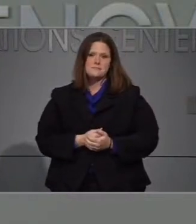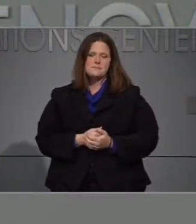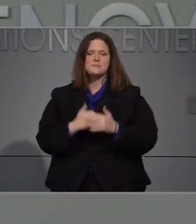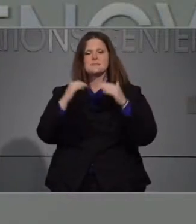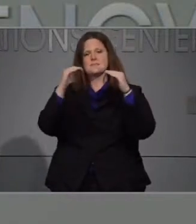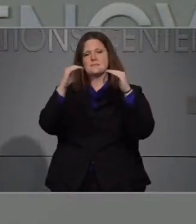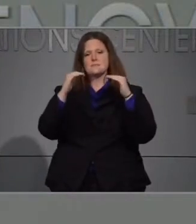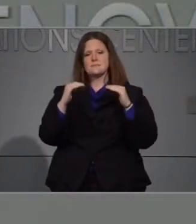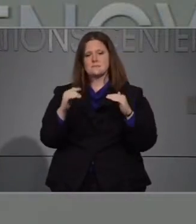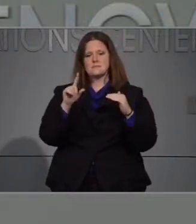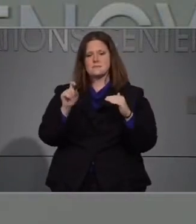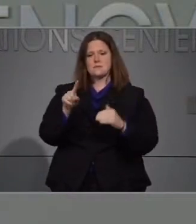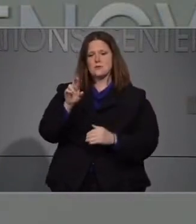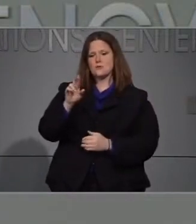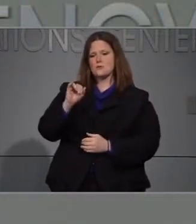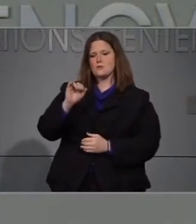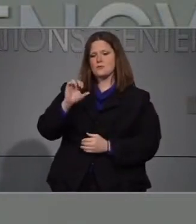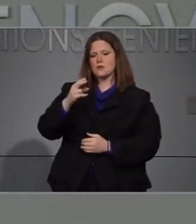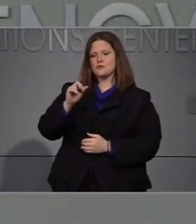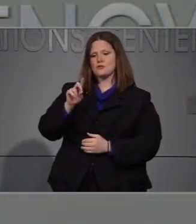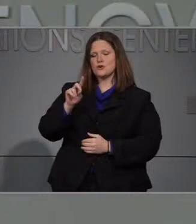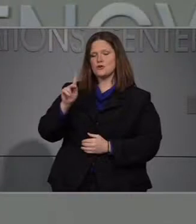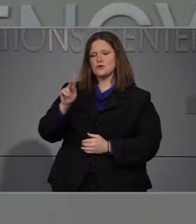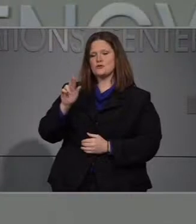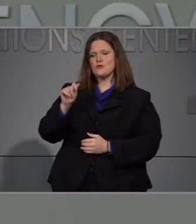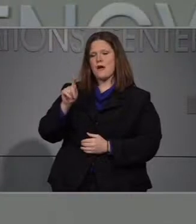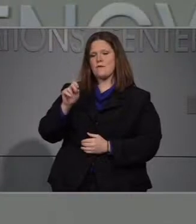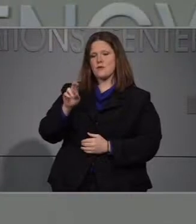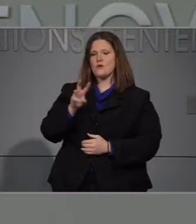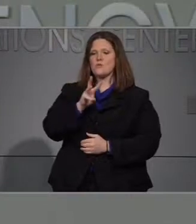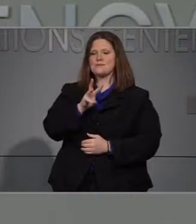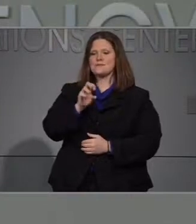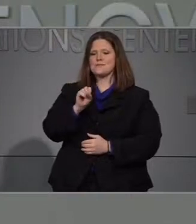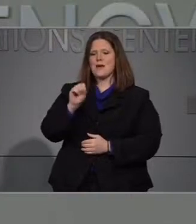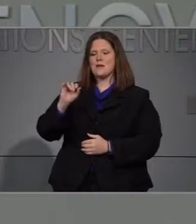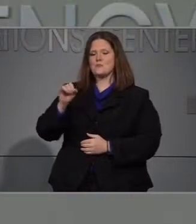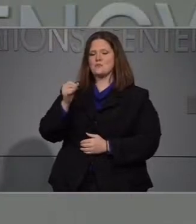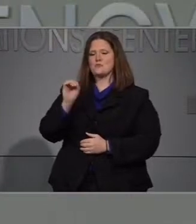Our next question is from Richard Craver with the Winston-Salem Journal.